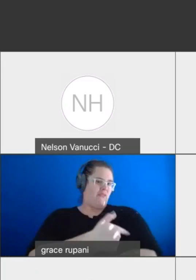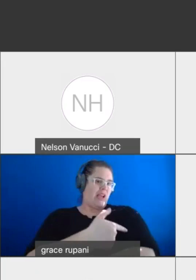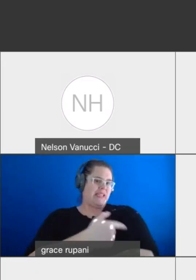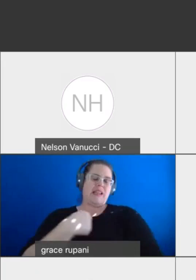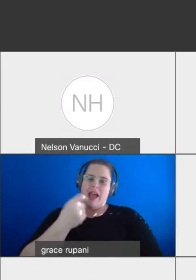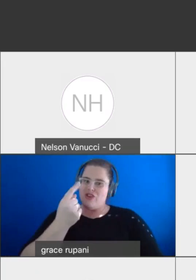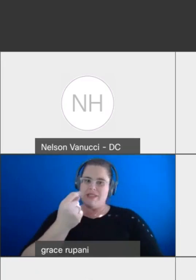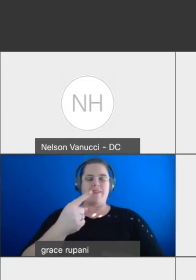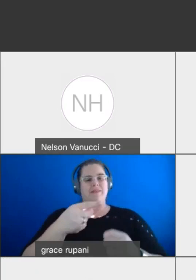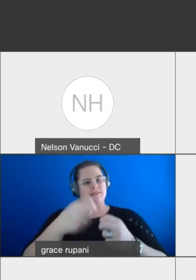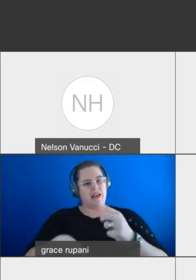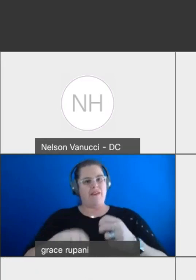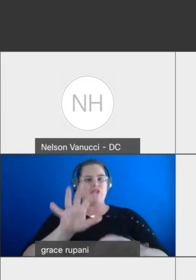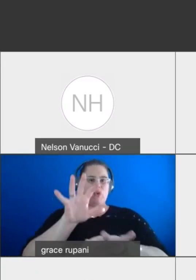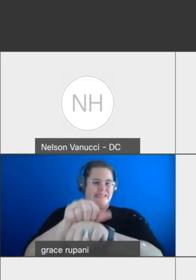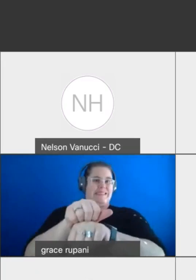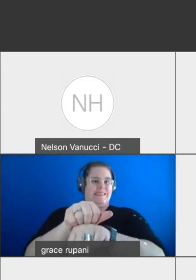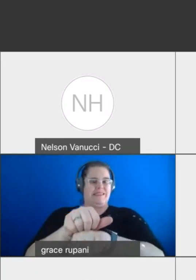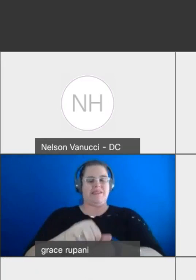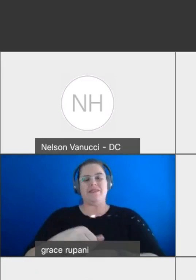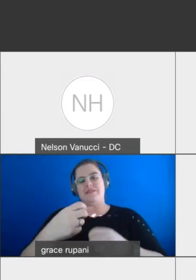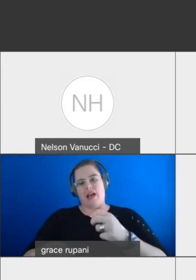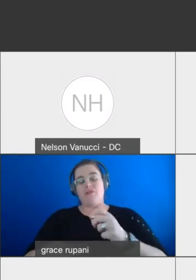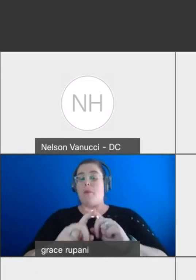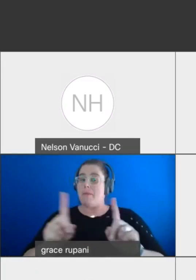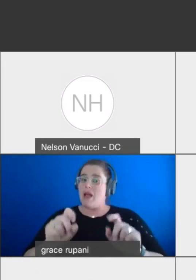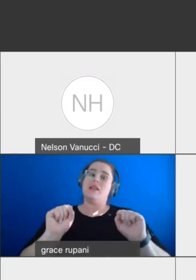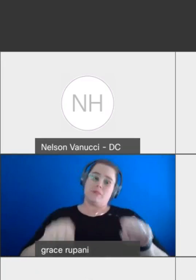However, as I said, it is possible.